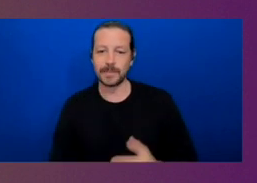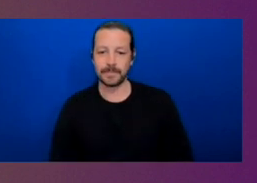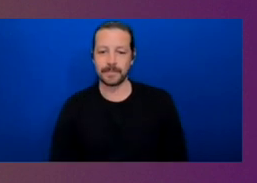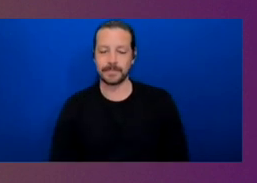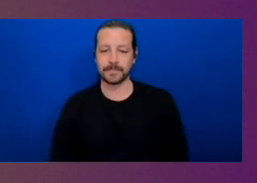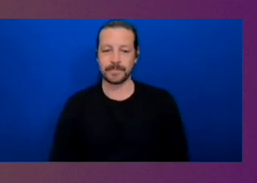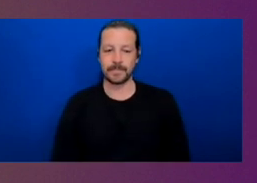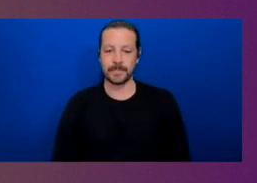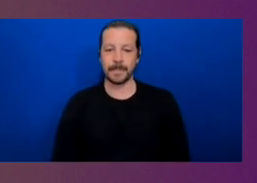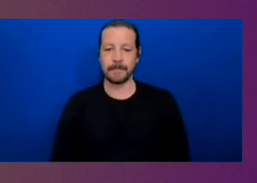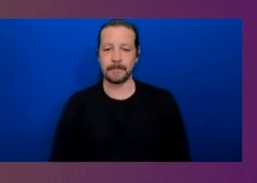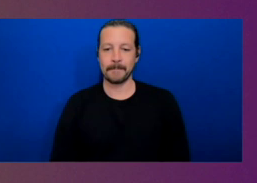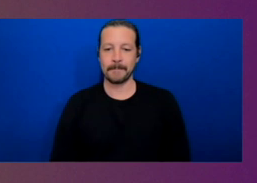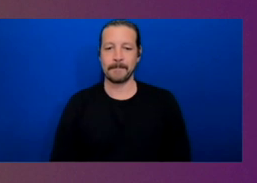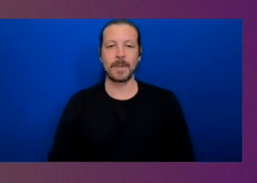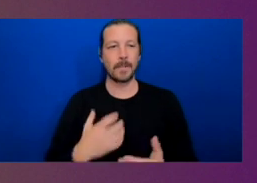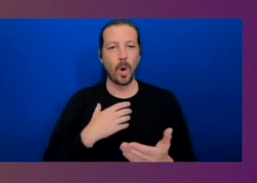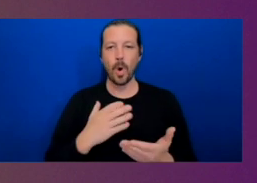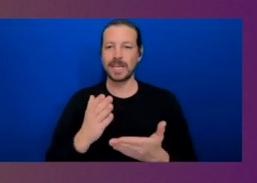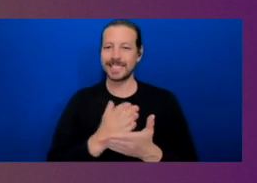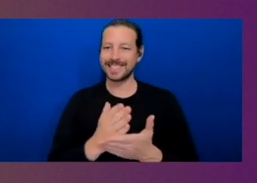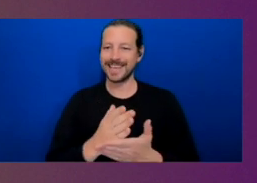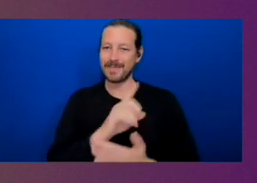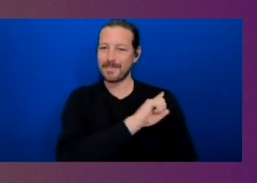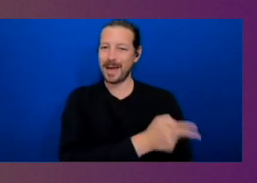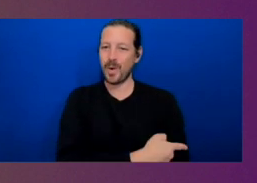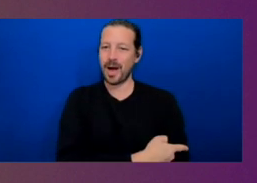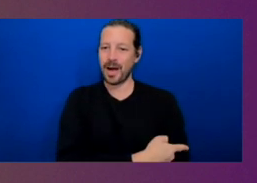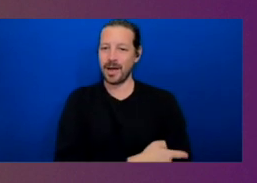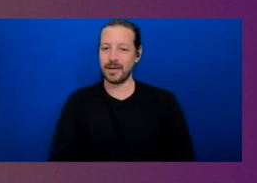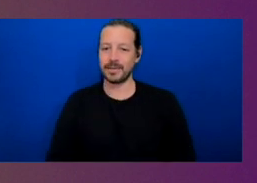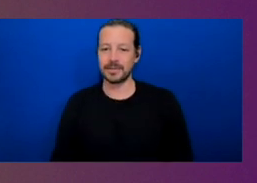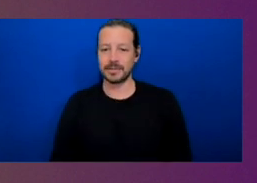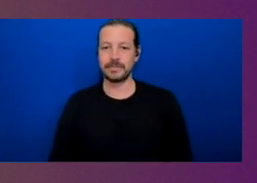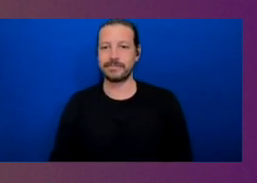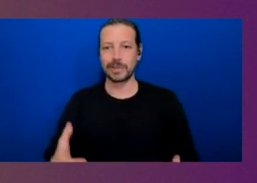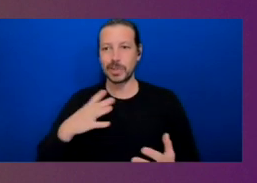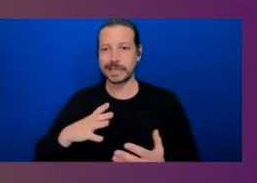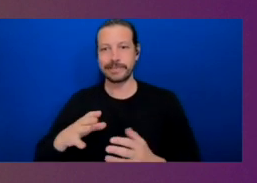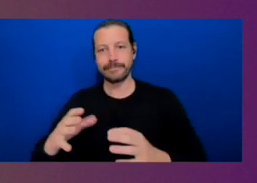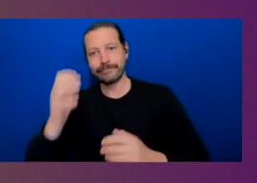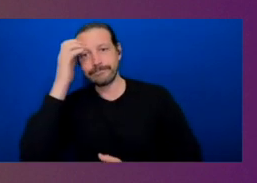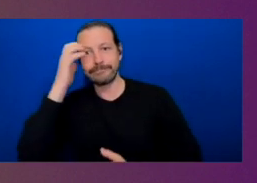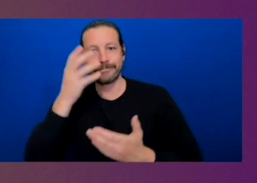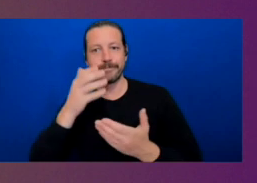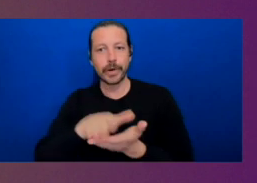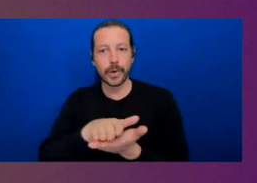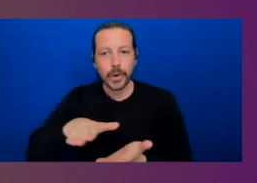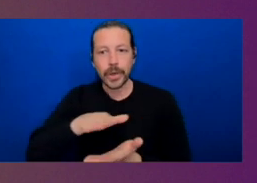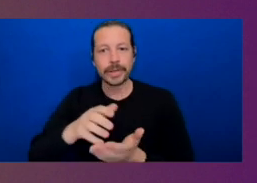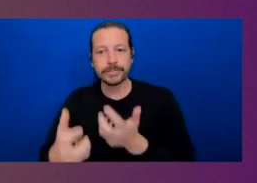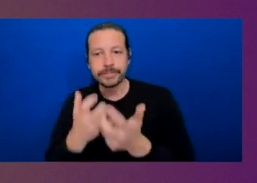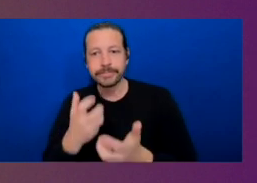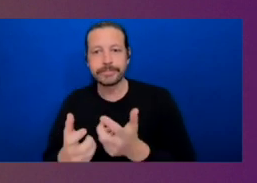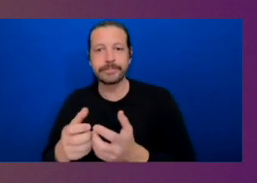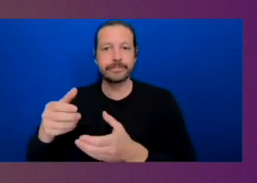and having a more shared power. You don't need to go to a certain college and university and have a degree with a capital D on